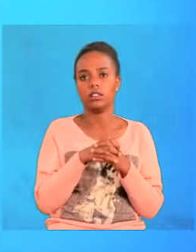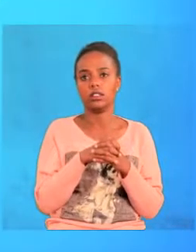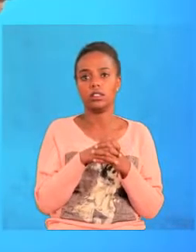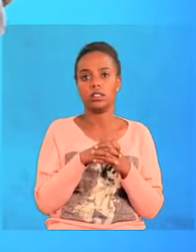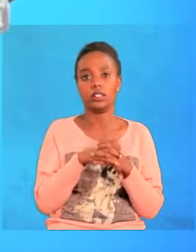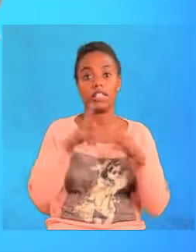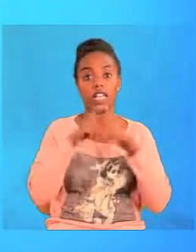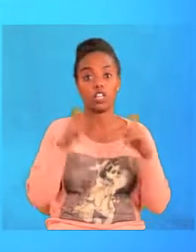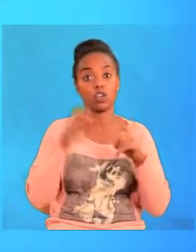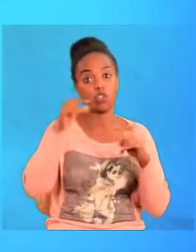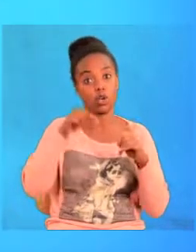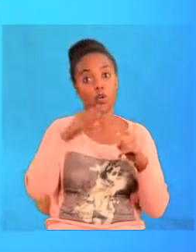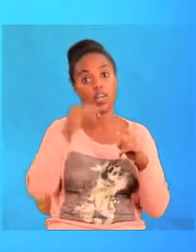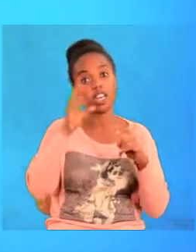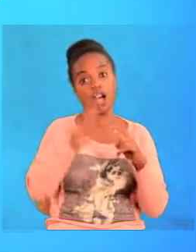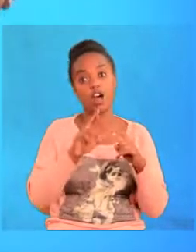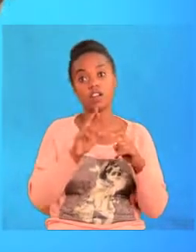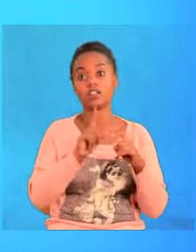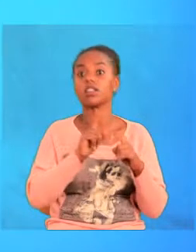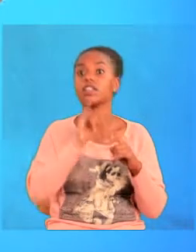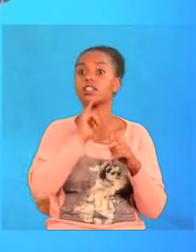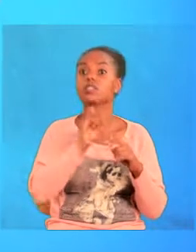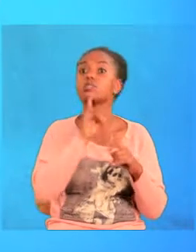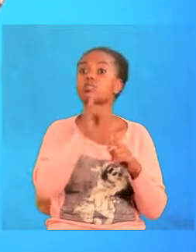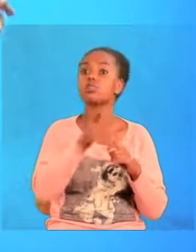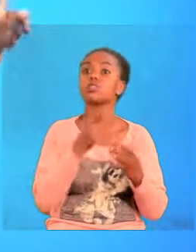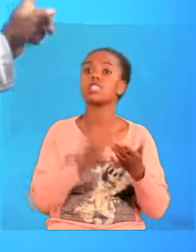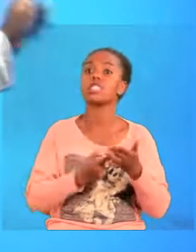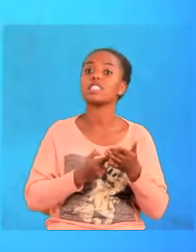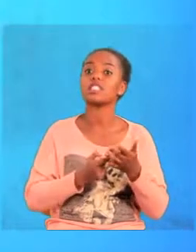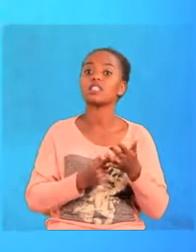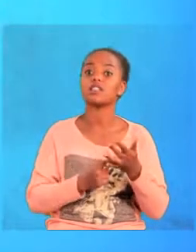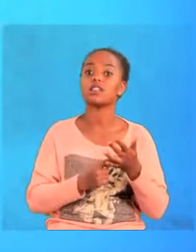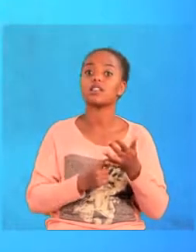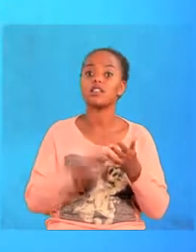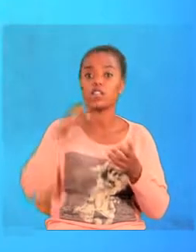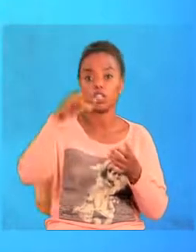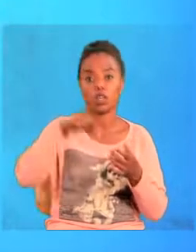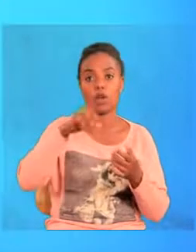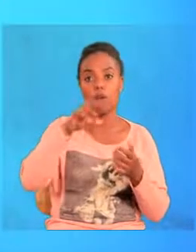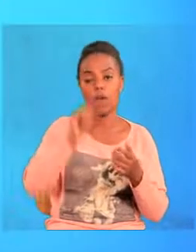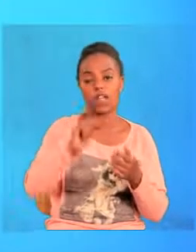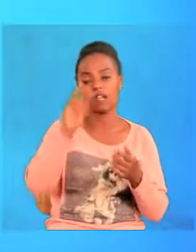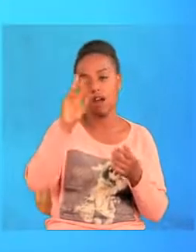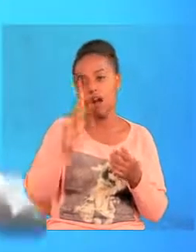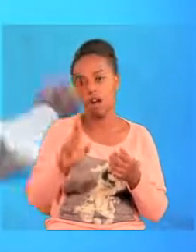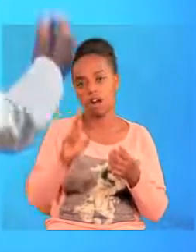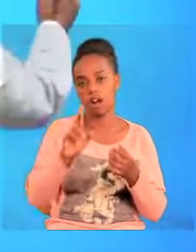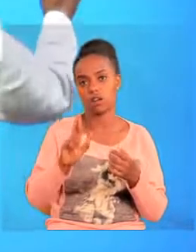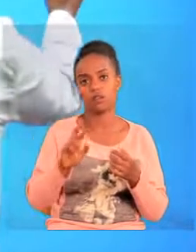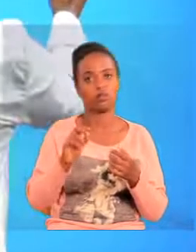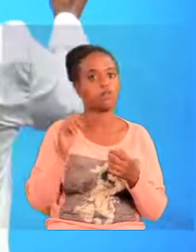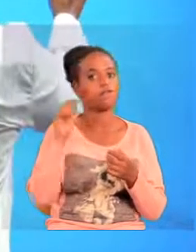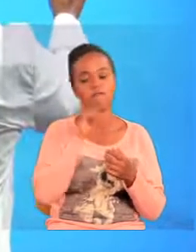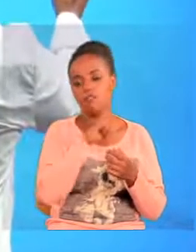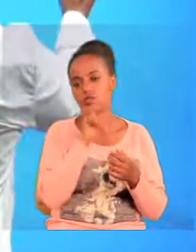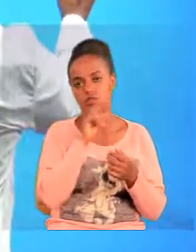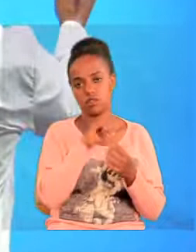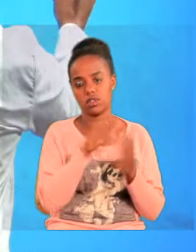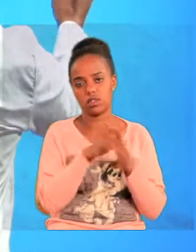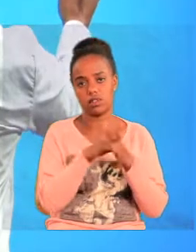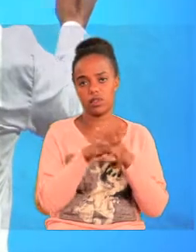Negation of Q and R true means this statement, this part is this false. Q and R is false. Okay.